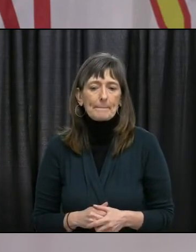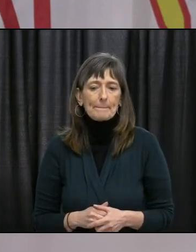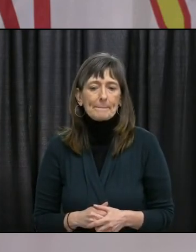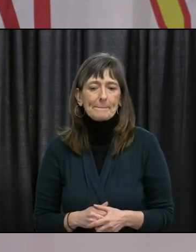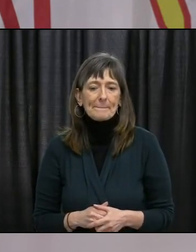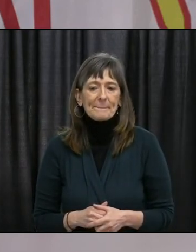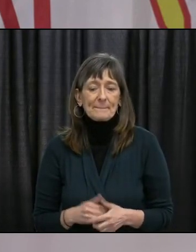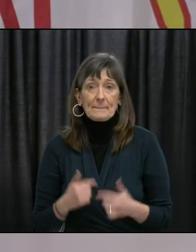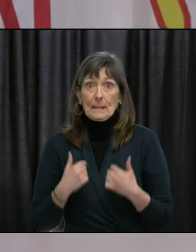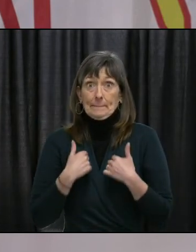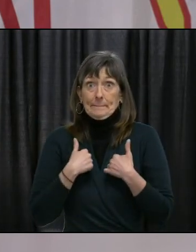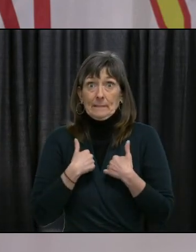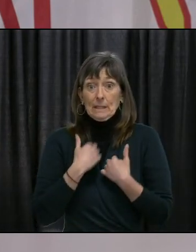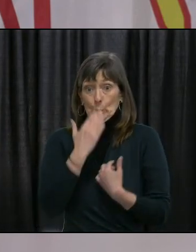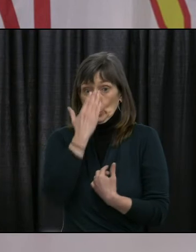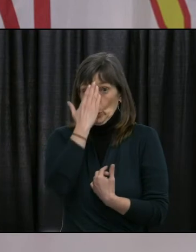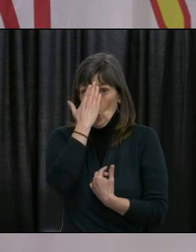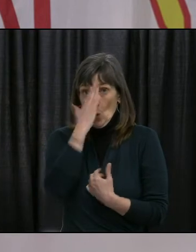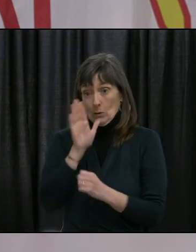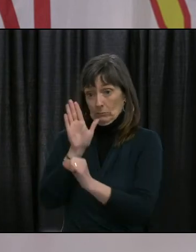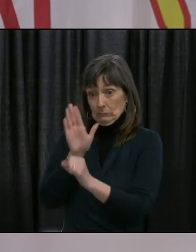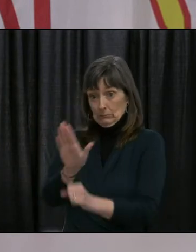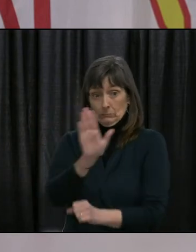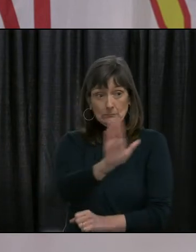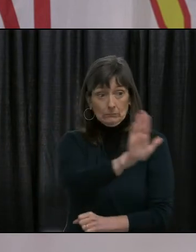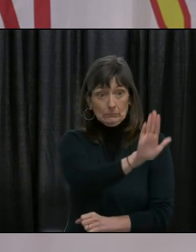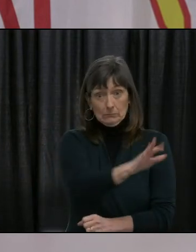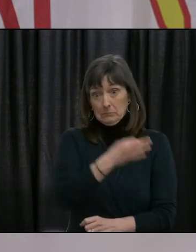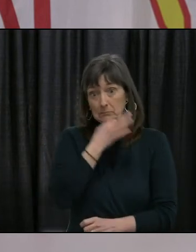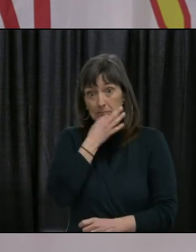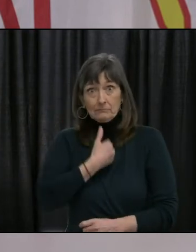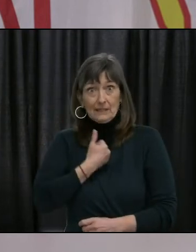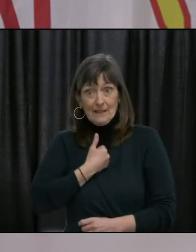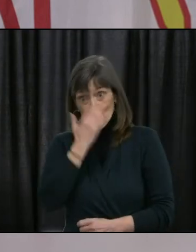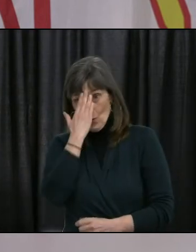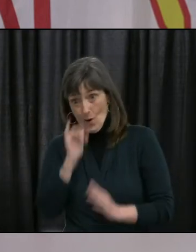I certainly don't have expertise in many of these industries.